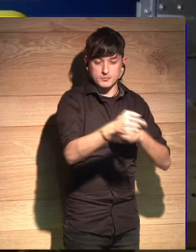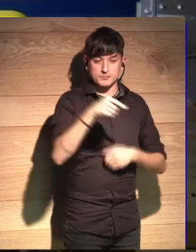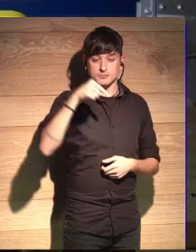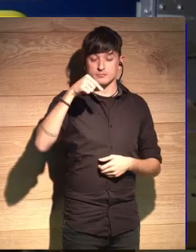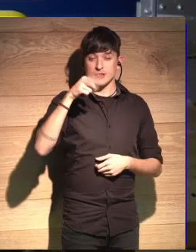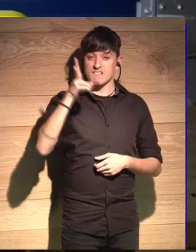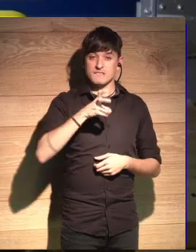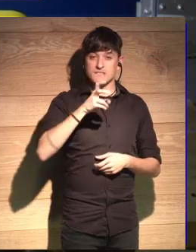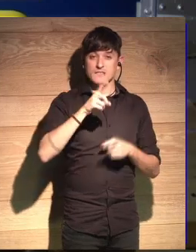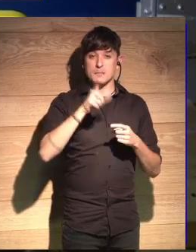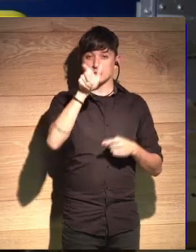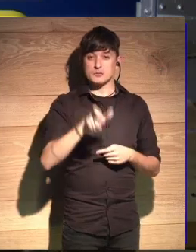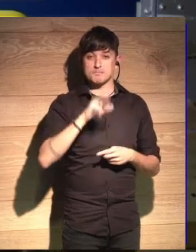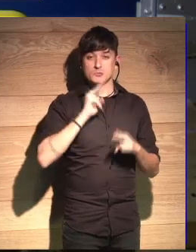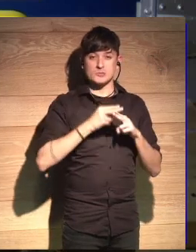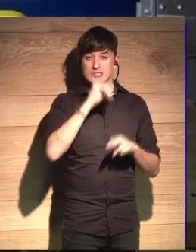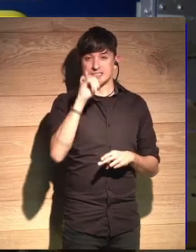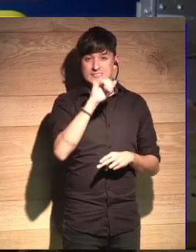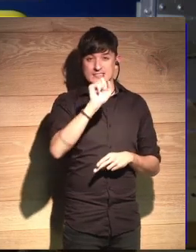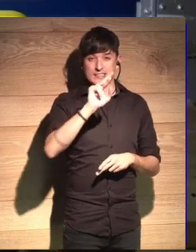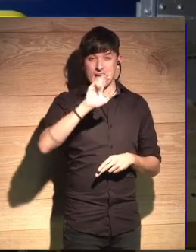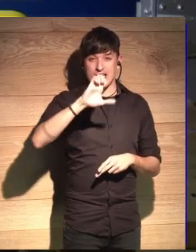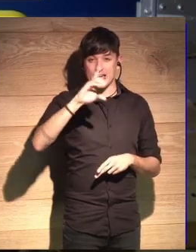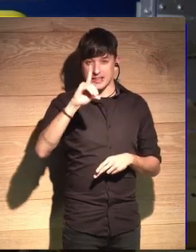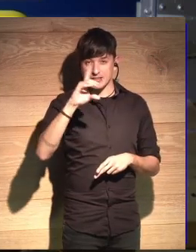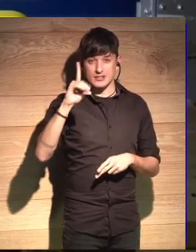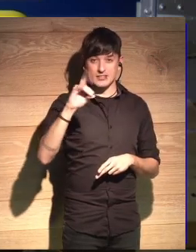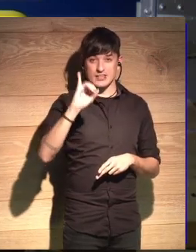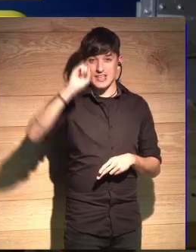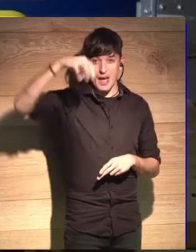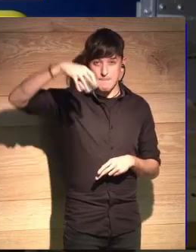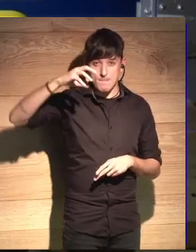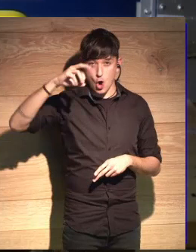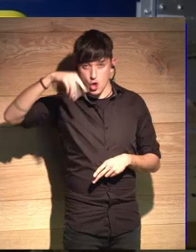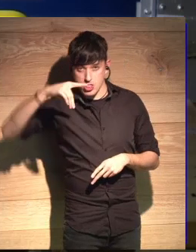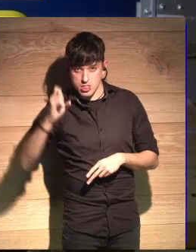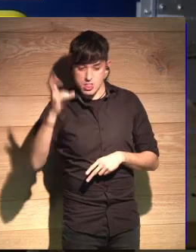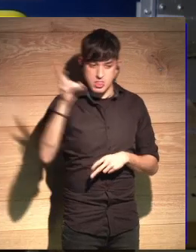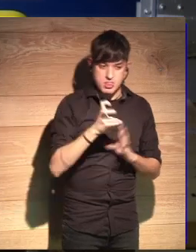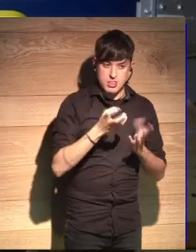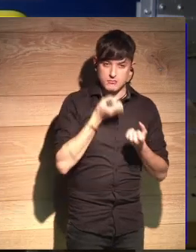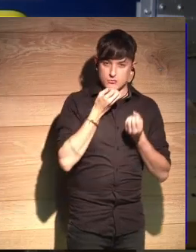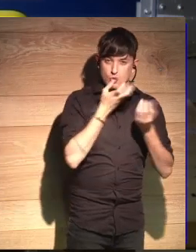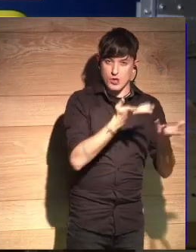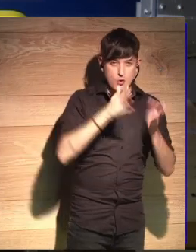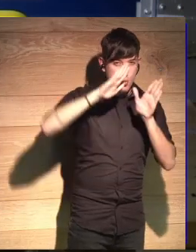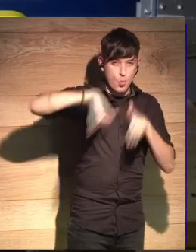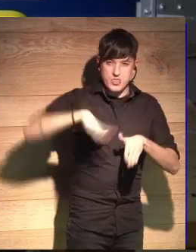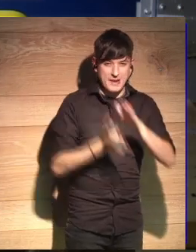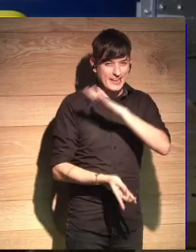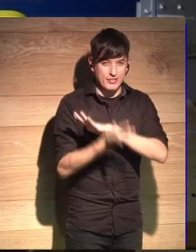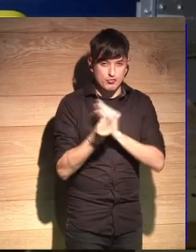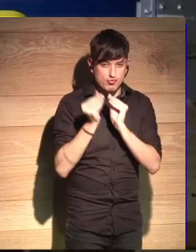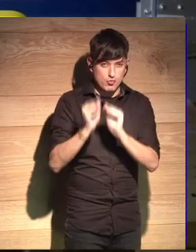of society. And we have Jared Diamond with us today, who's going to speak about his last creation, his last